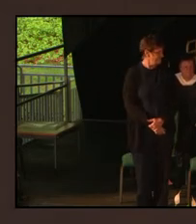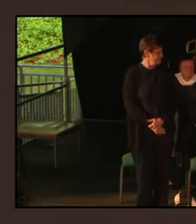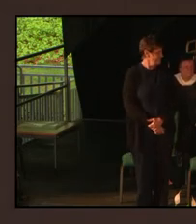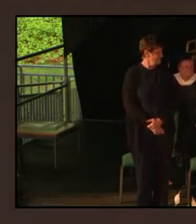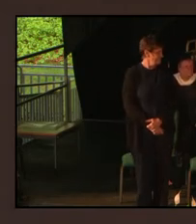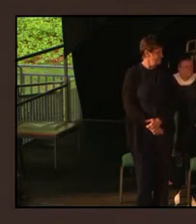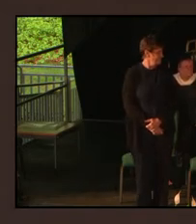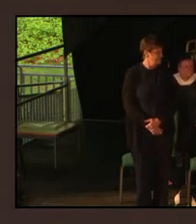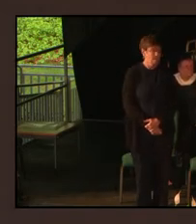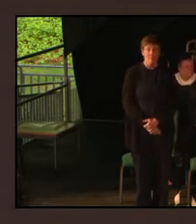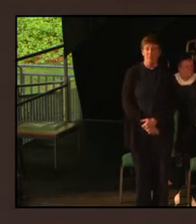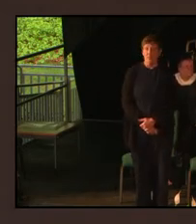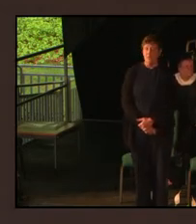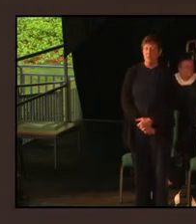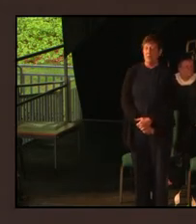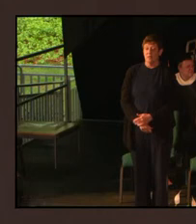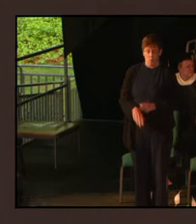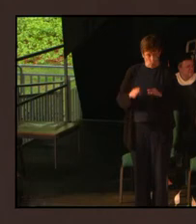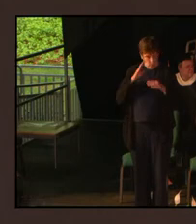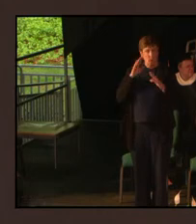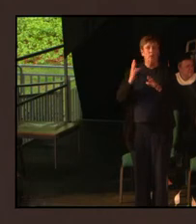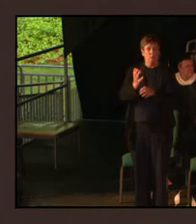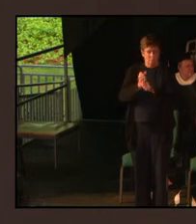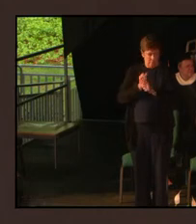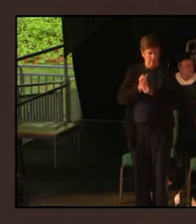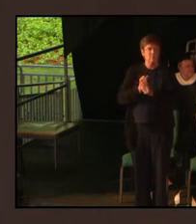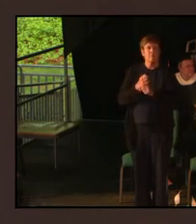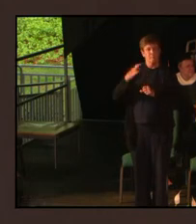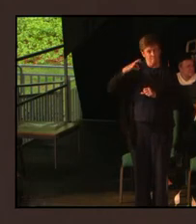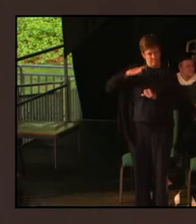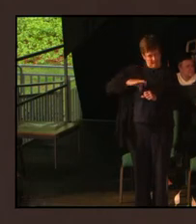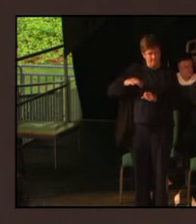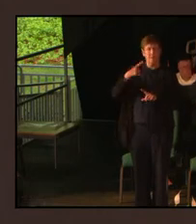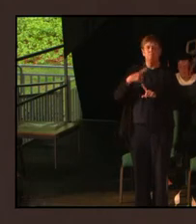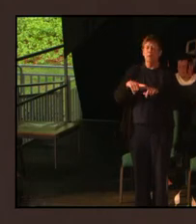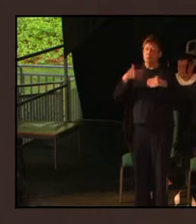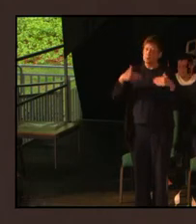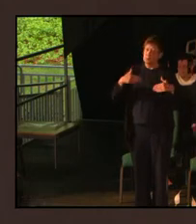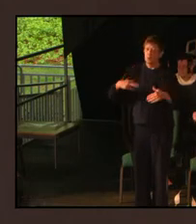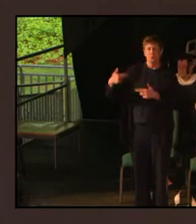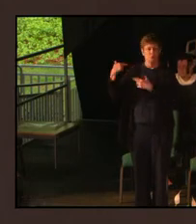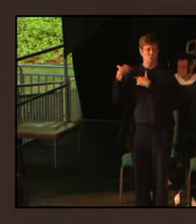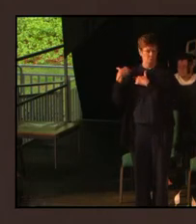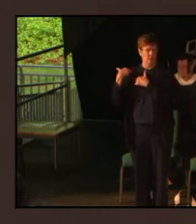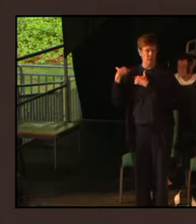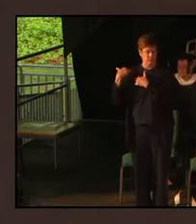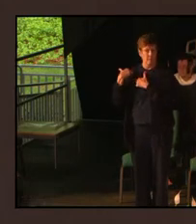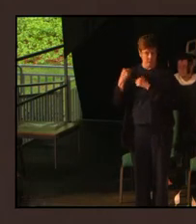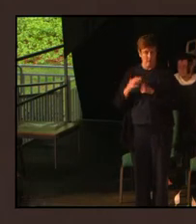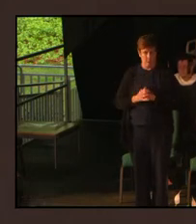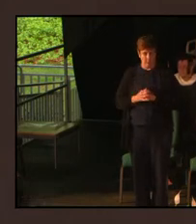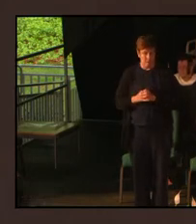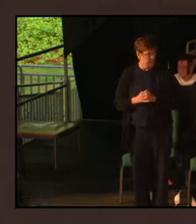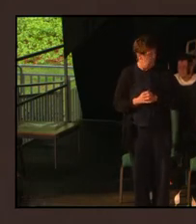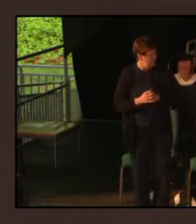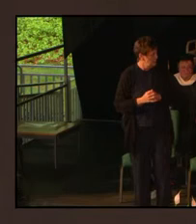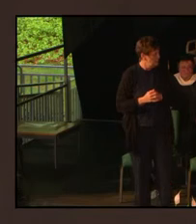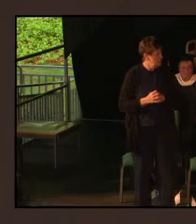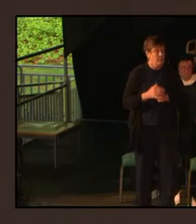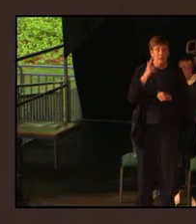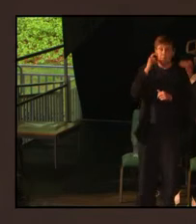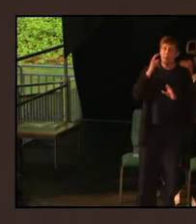Which brings you great benefit and great responsibility. Because of those who have come before